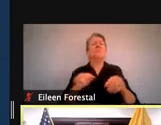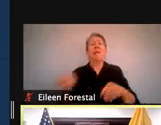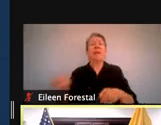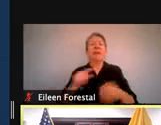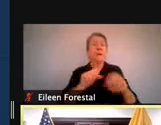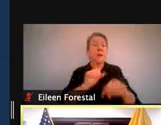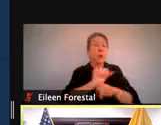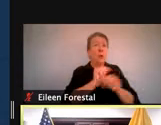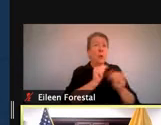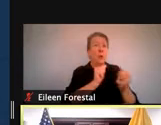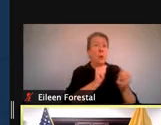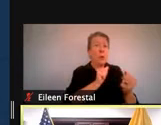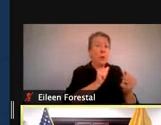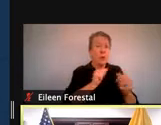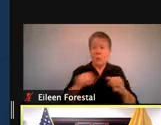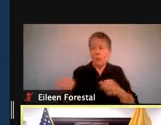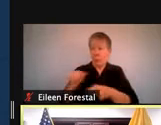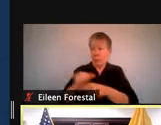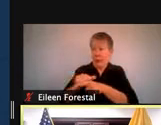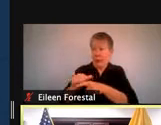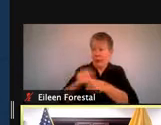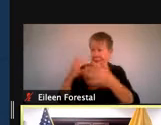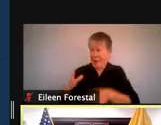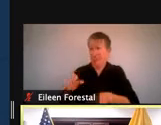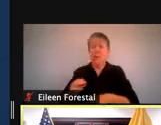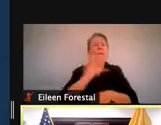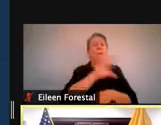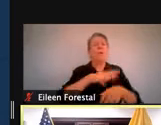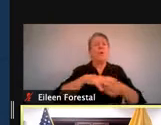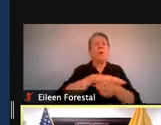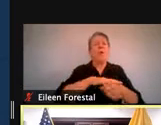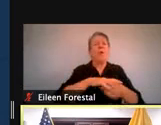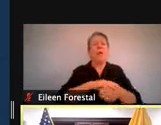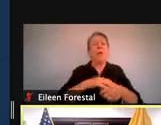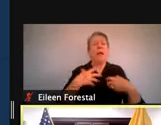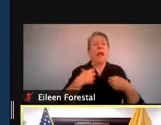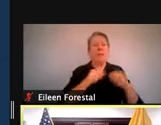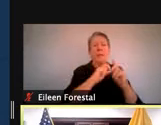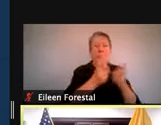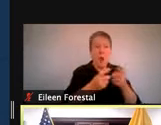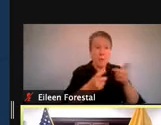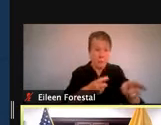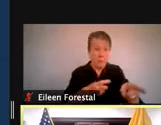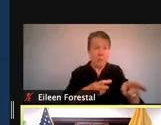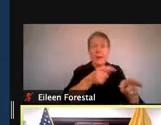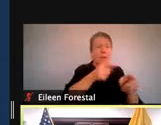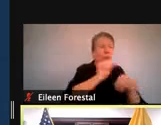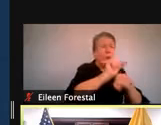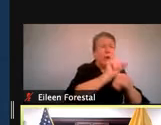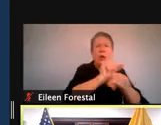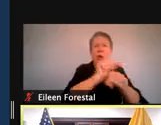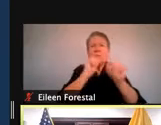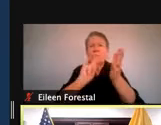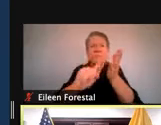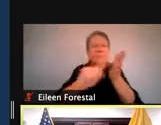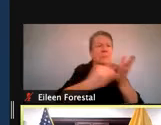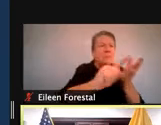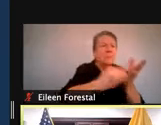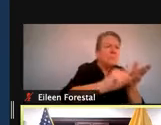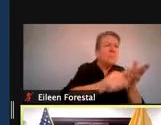These contact tracers are being asked specifically to work evening and weekend shifts to help provide extended coverage